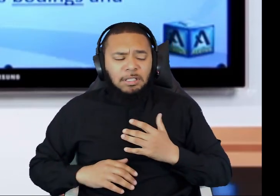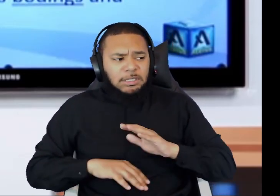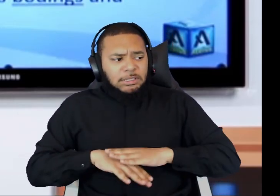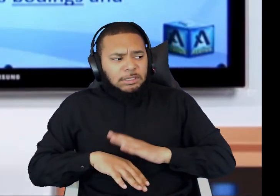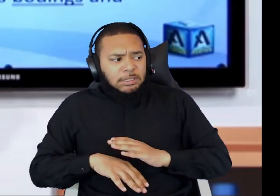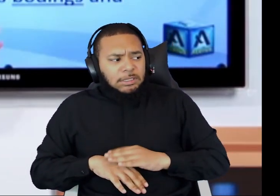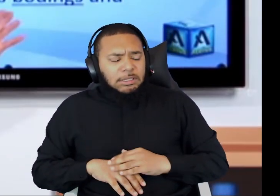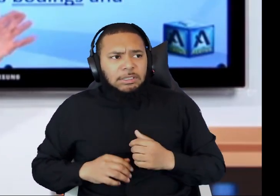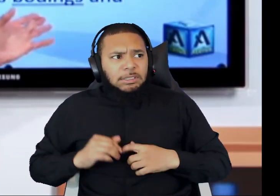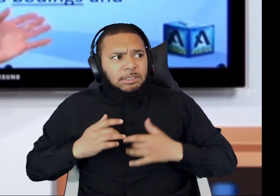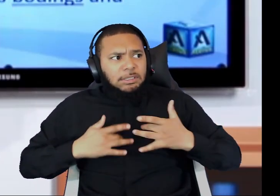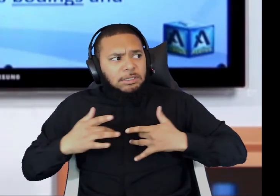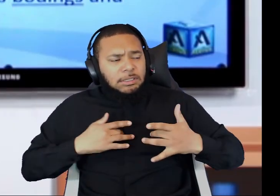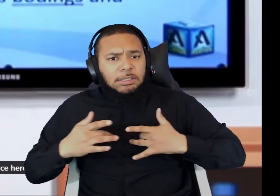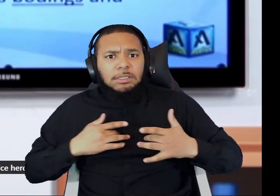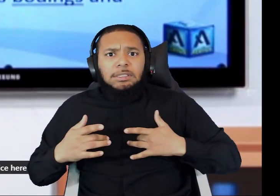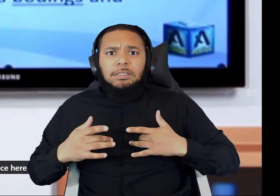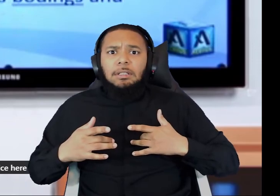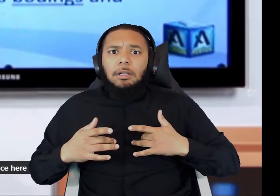apprehensions.